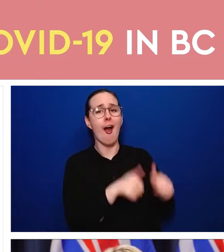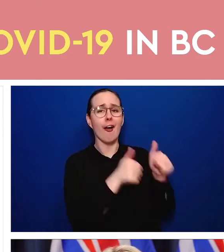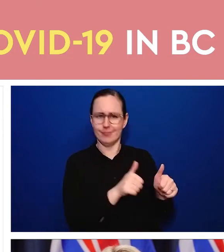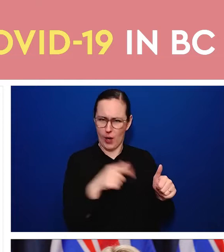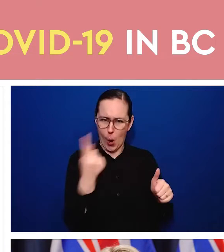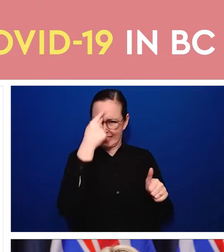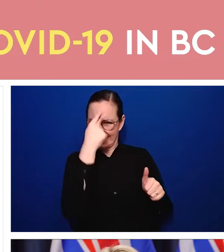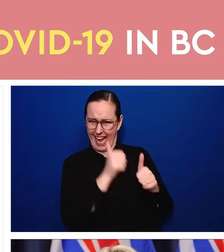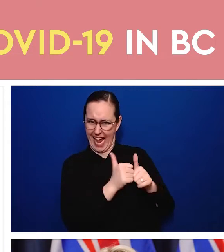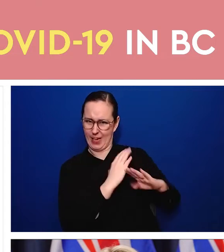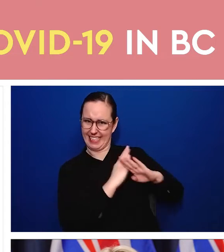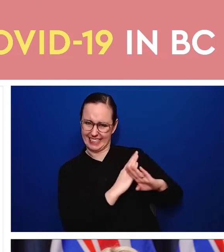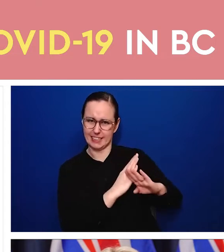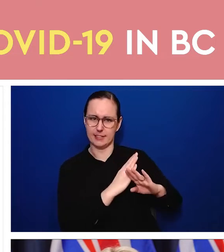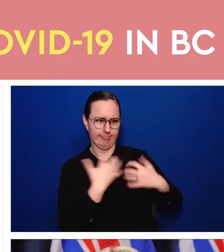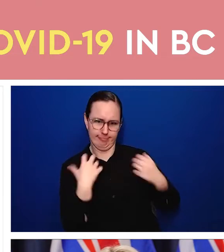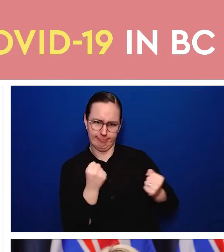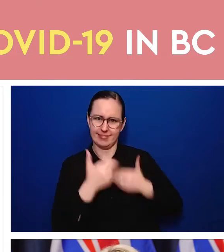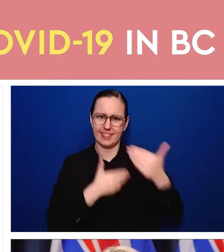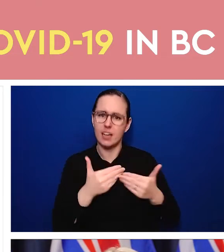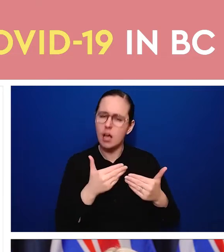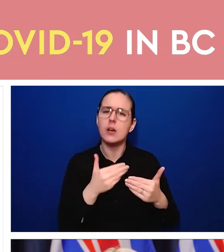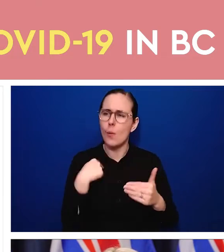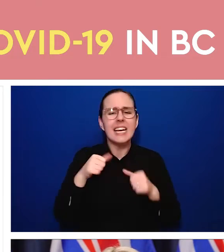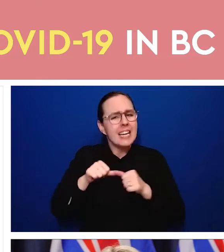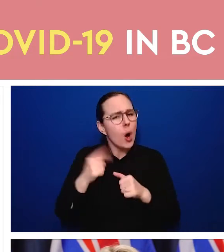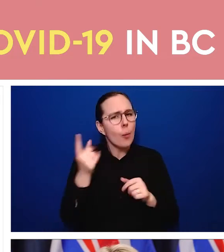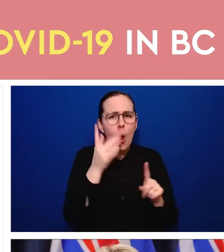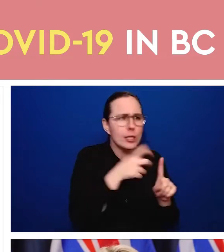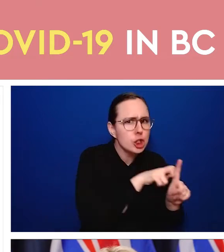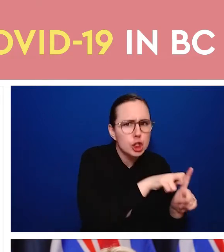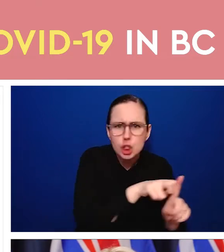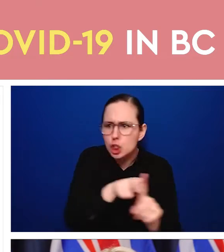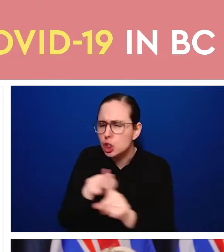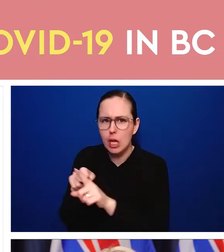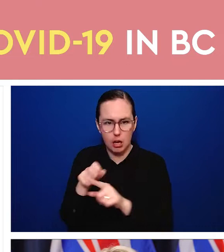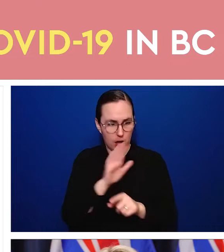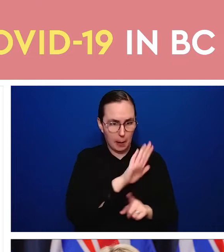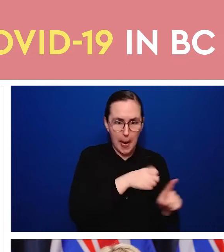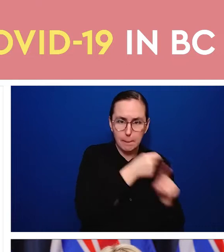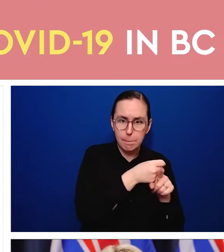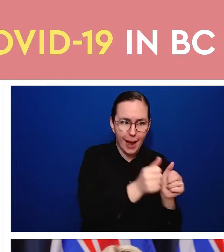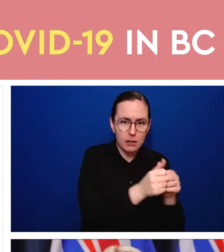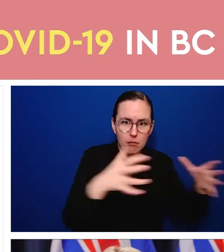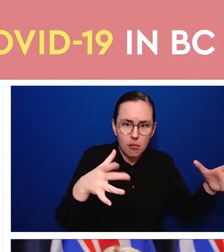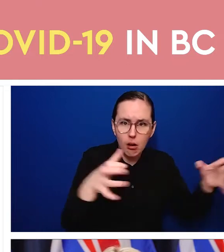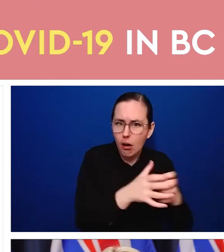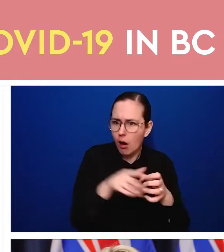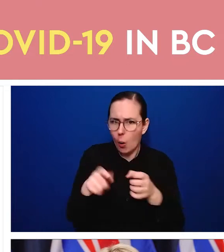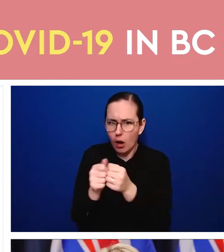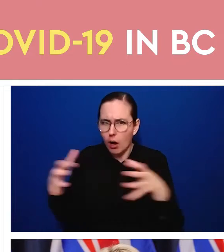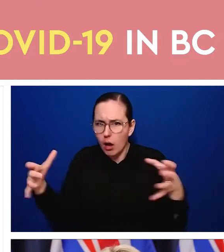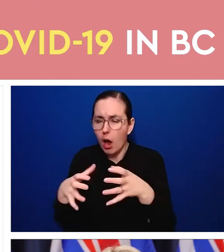we need to monitor over time to help us understand the impact on our communities, when we're starting to see surges, if the virus is